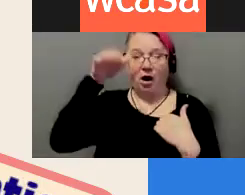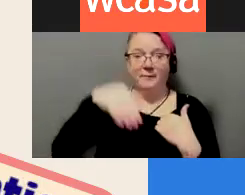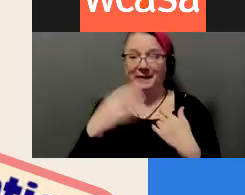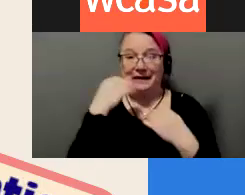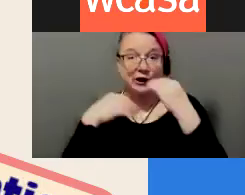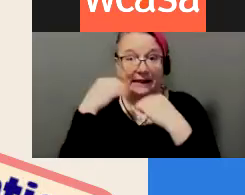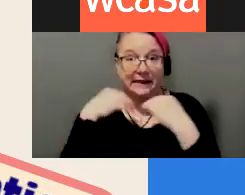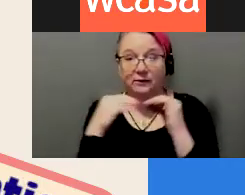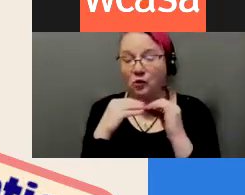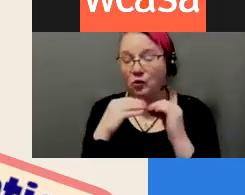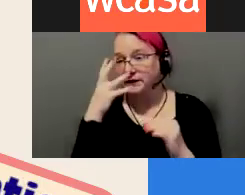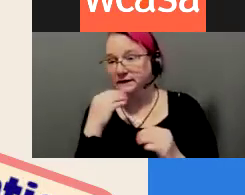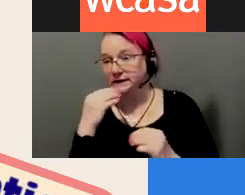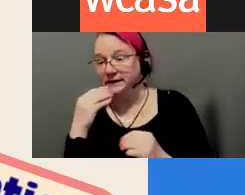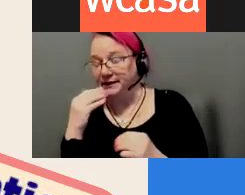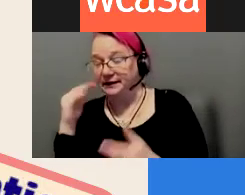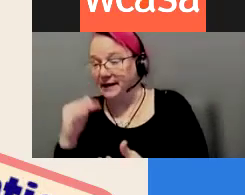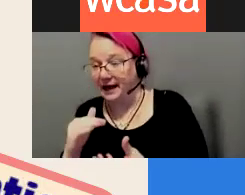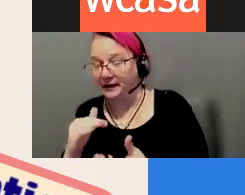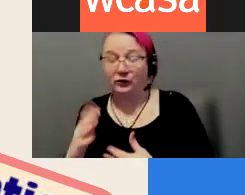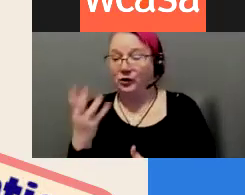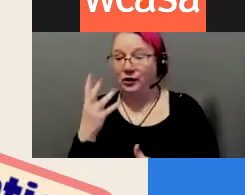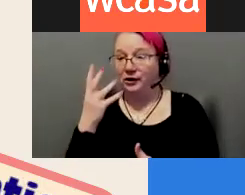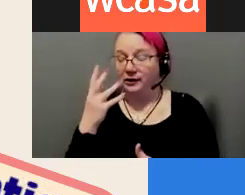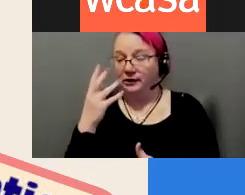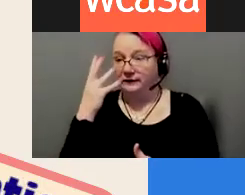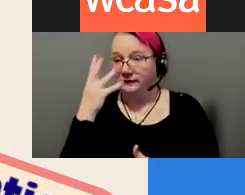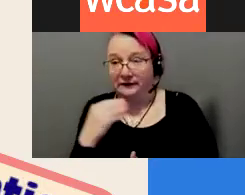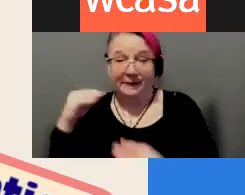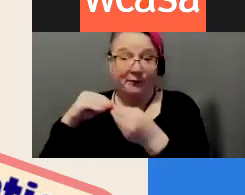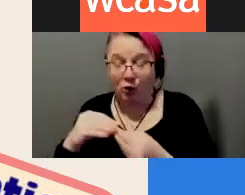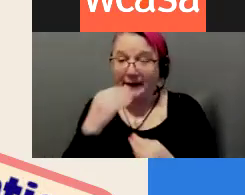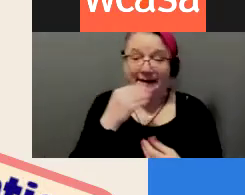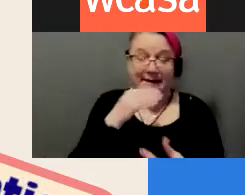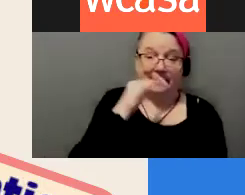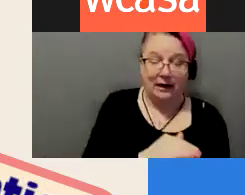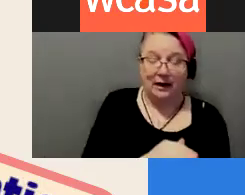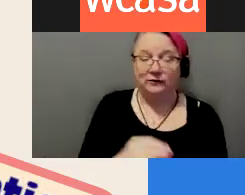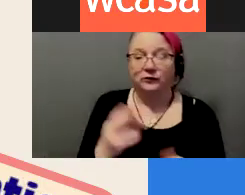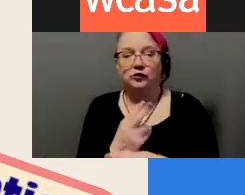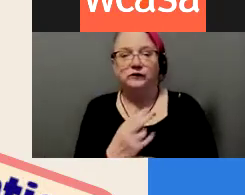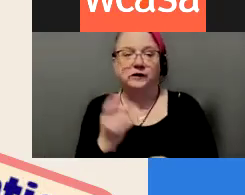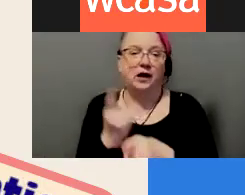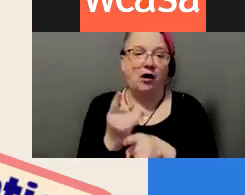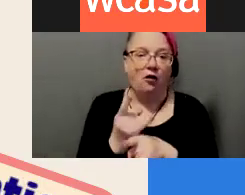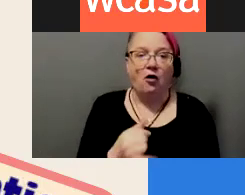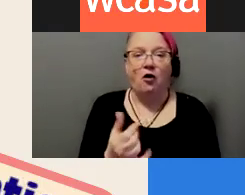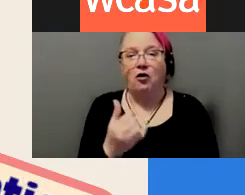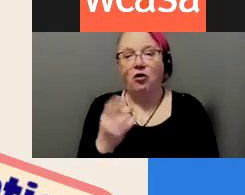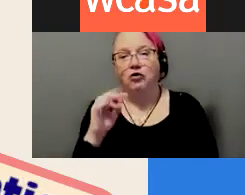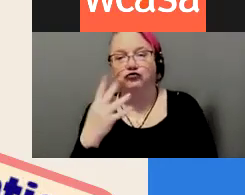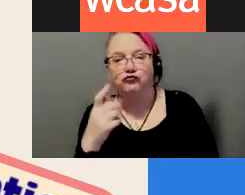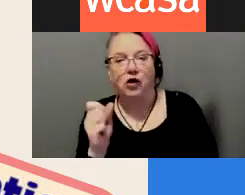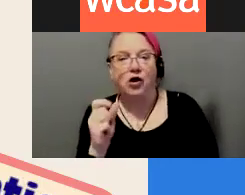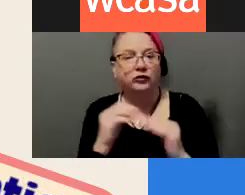less, sleeping more, that type of thing, or using alcohol or drugs more often. As we